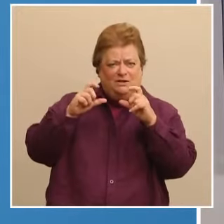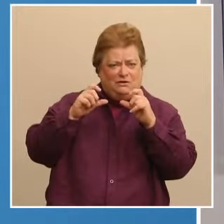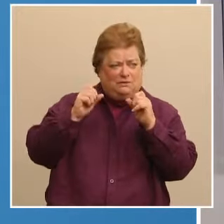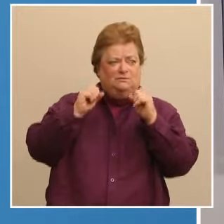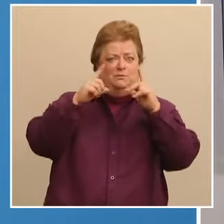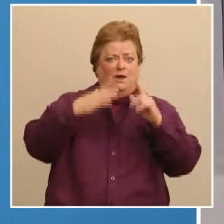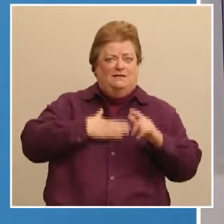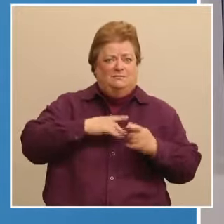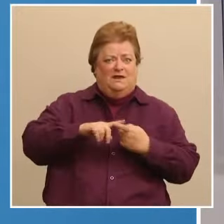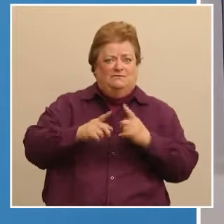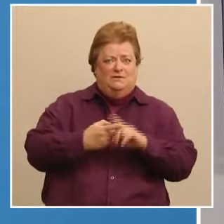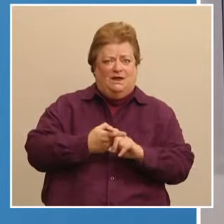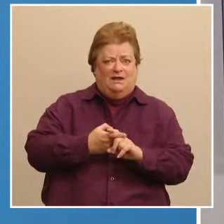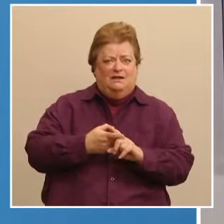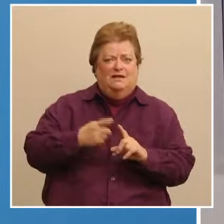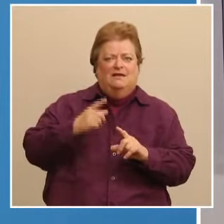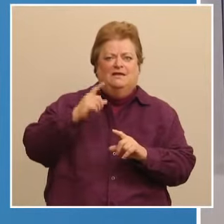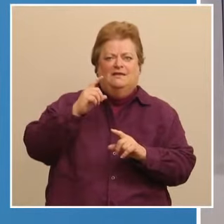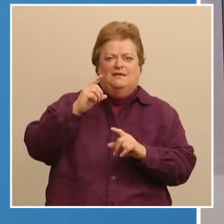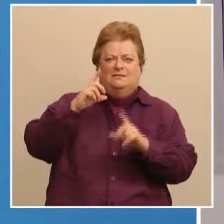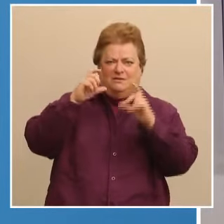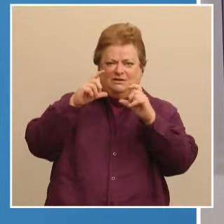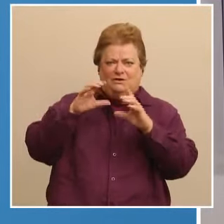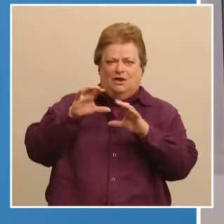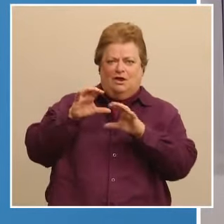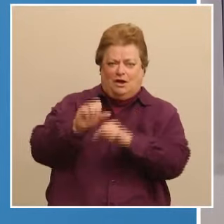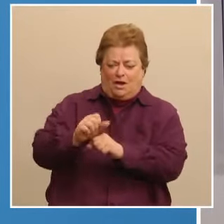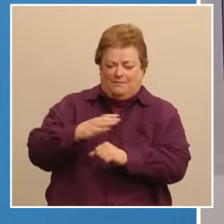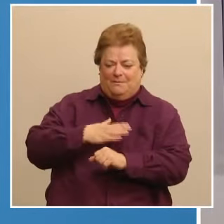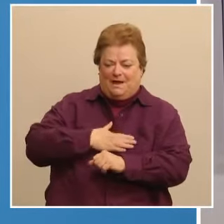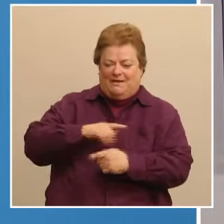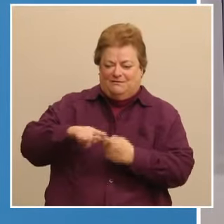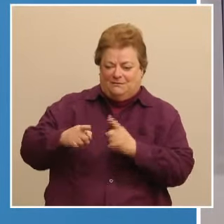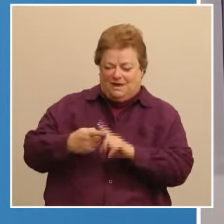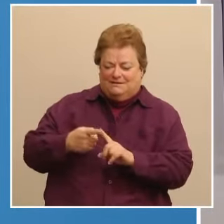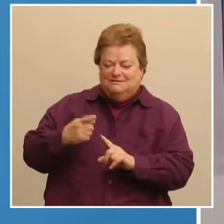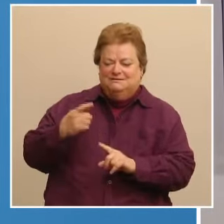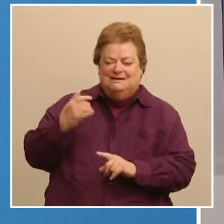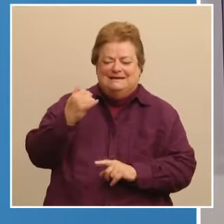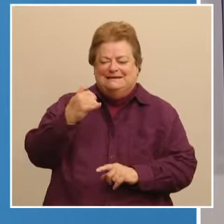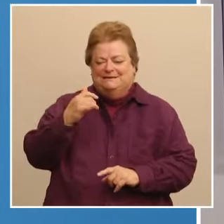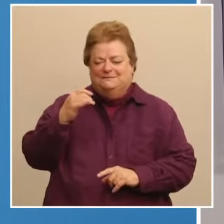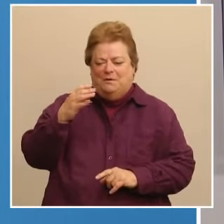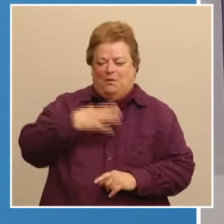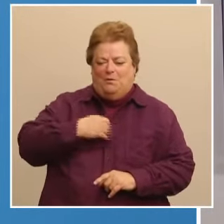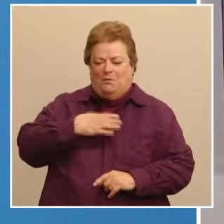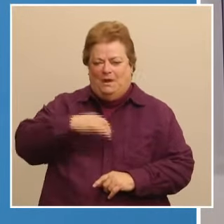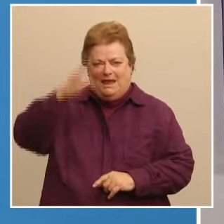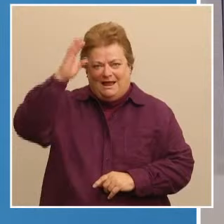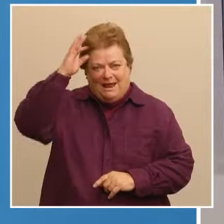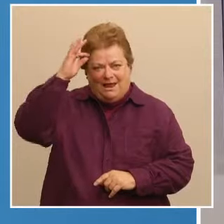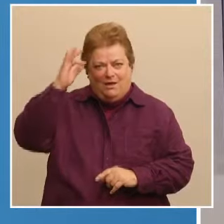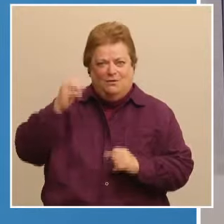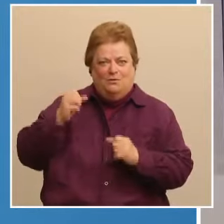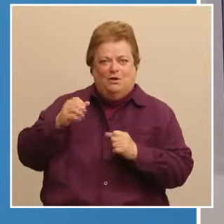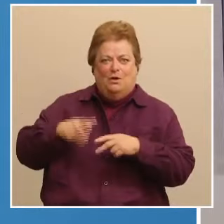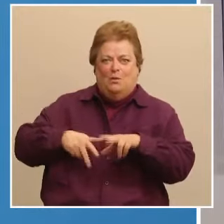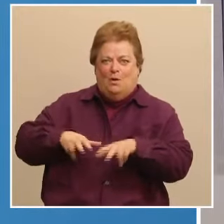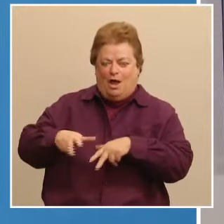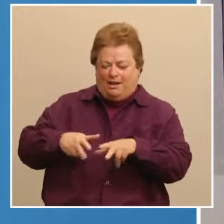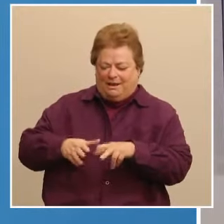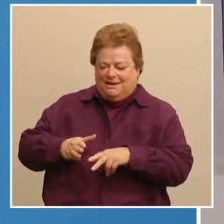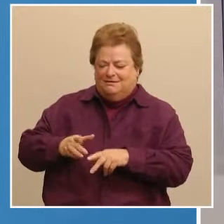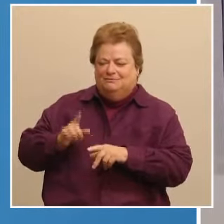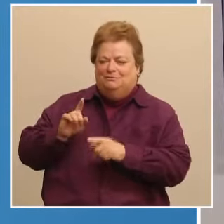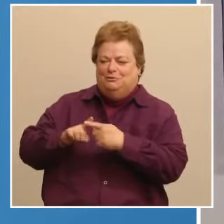surprise. The photo captured my friend's silver-haired mom and dad striding toward the big glass building, holding